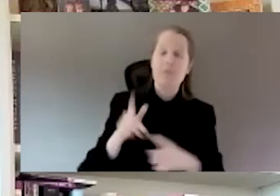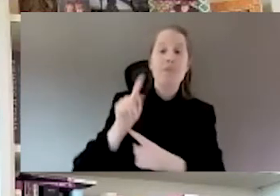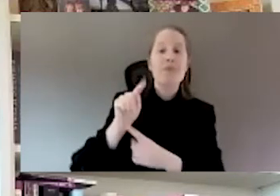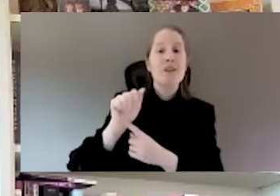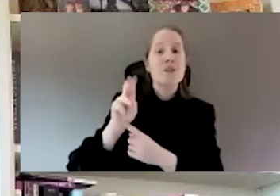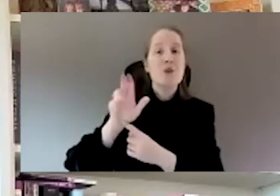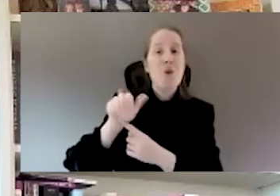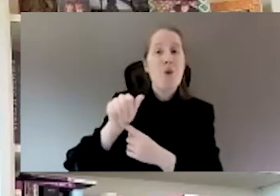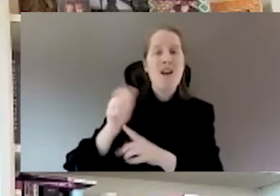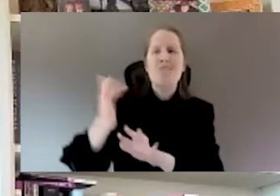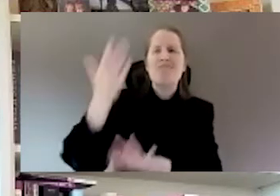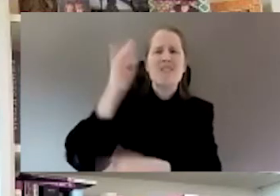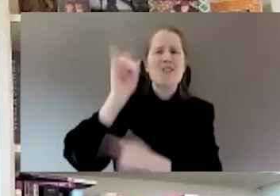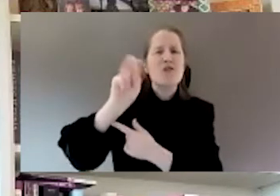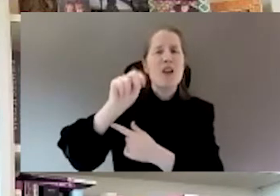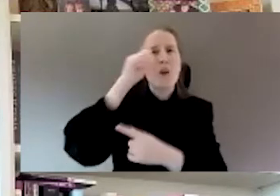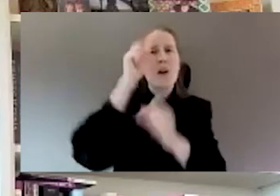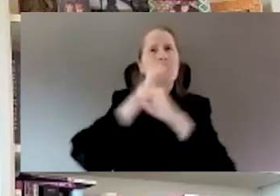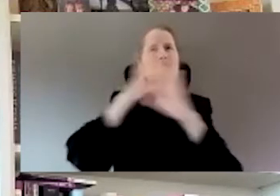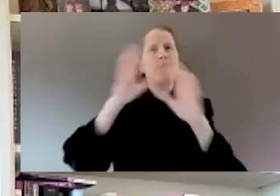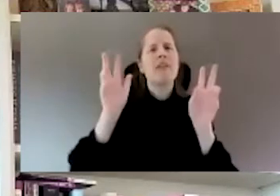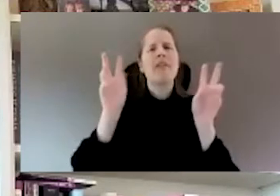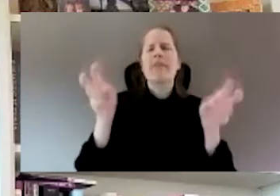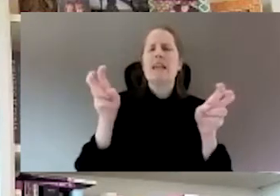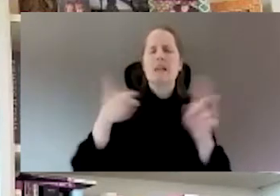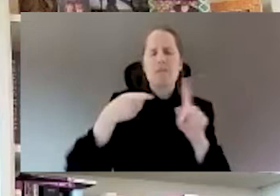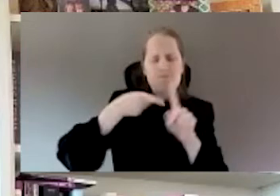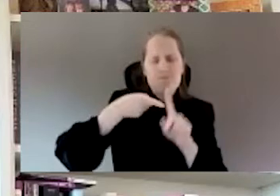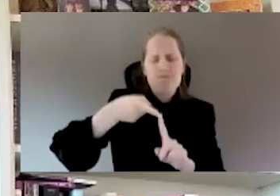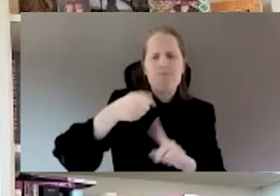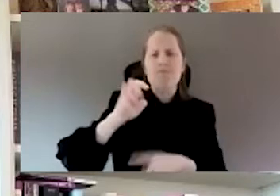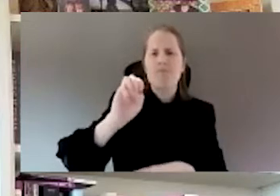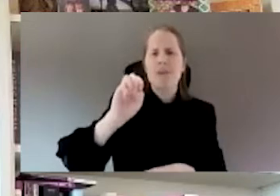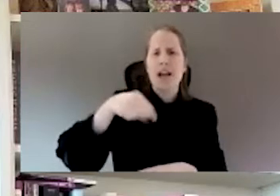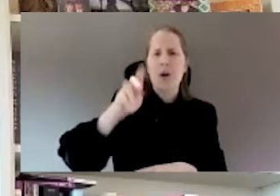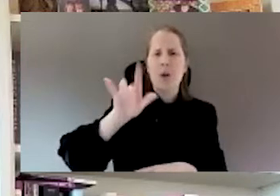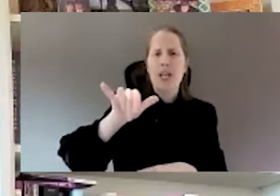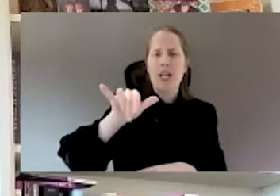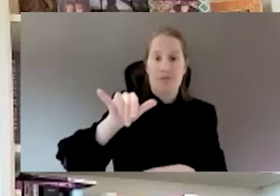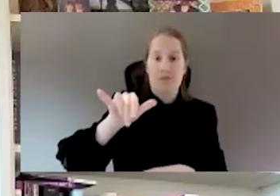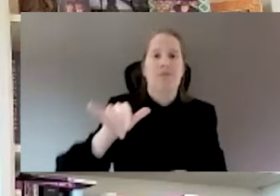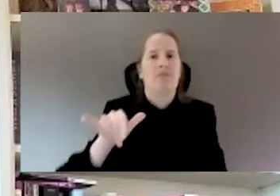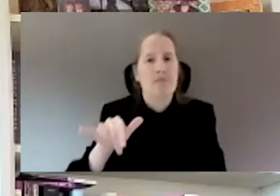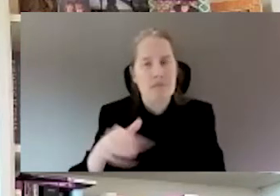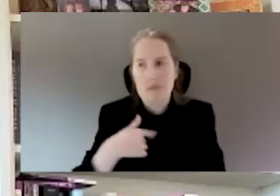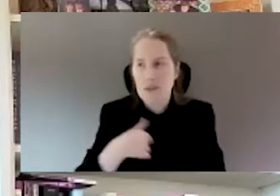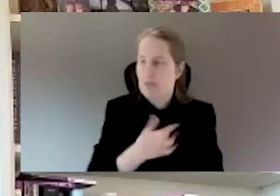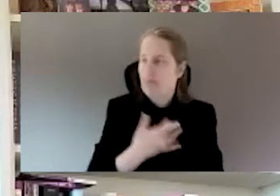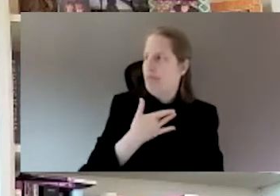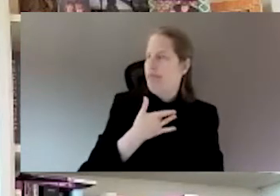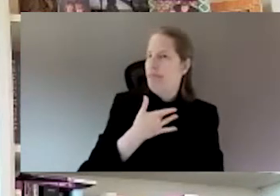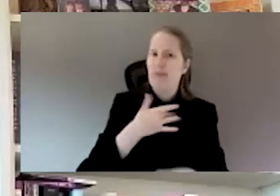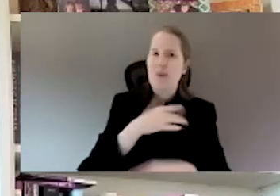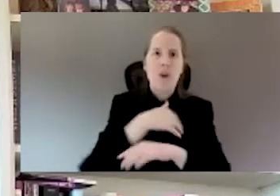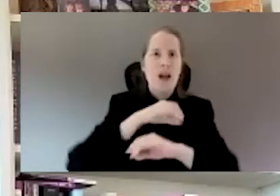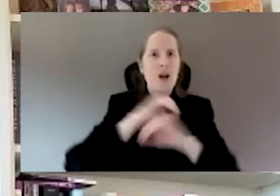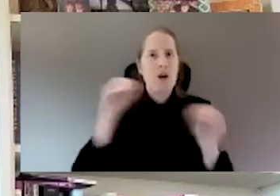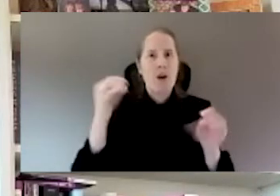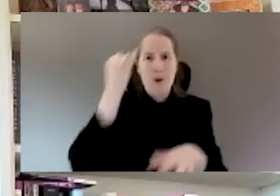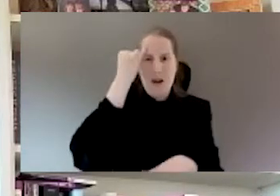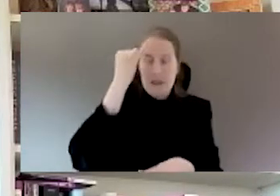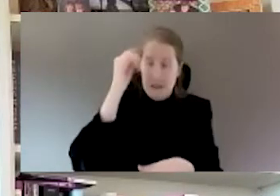for a conference theme centered on equity, and we had no idea then exactly how timely,